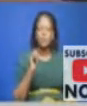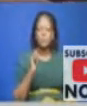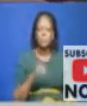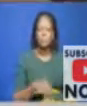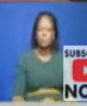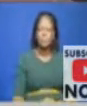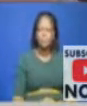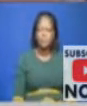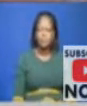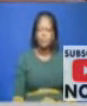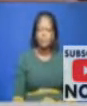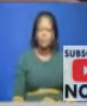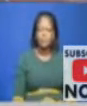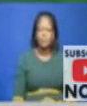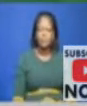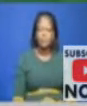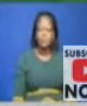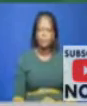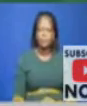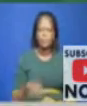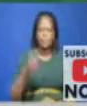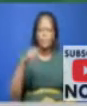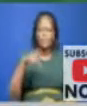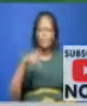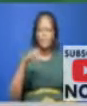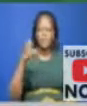Didoraso, MP Saku.